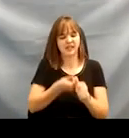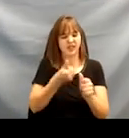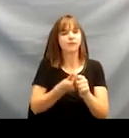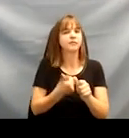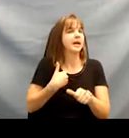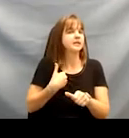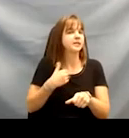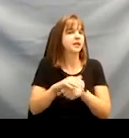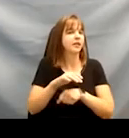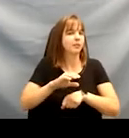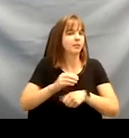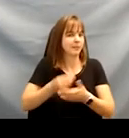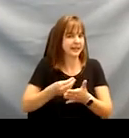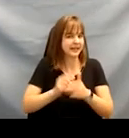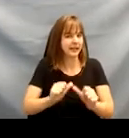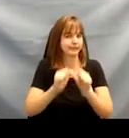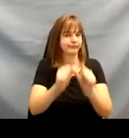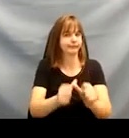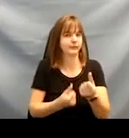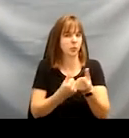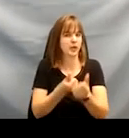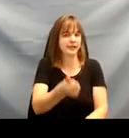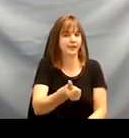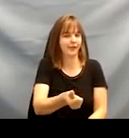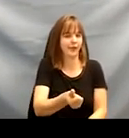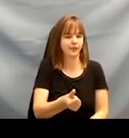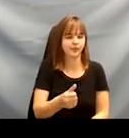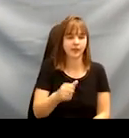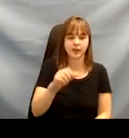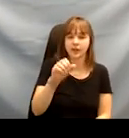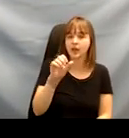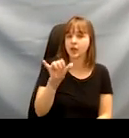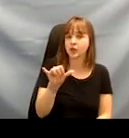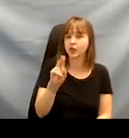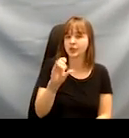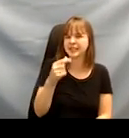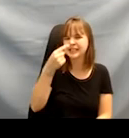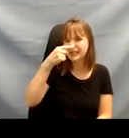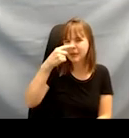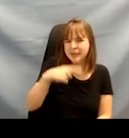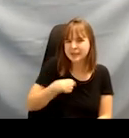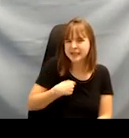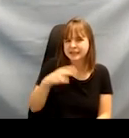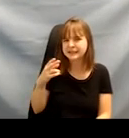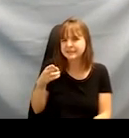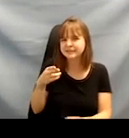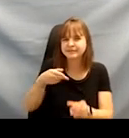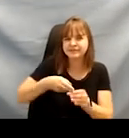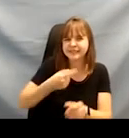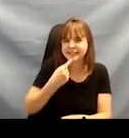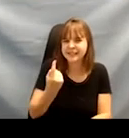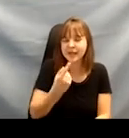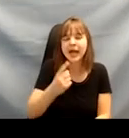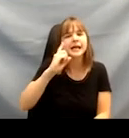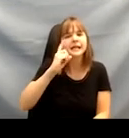Yeah, that's good to know. If I could just jump in, actually, I think this is a really interesting topic.